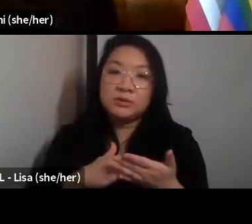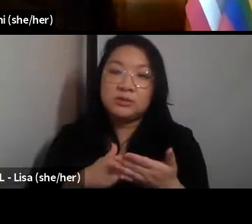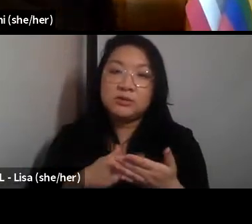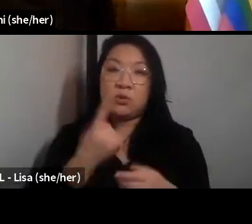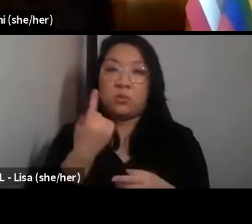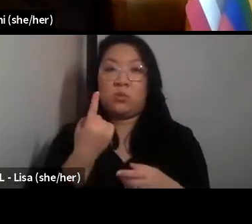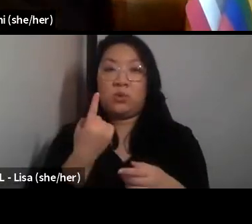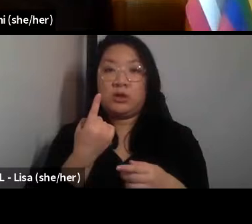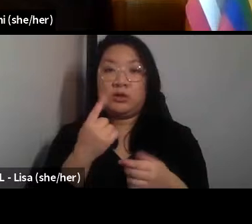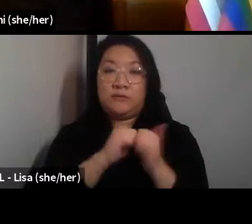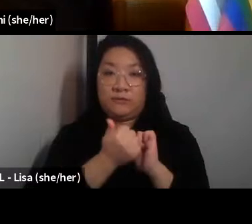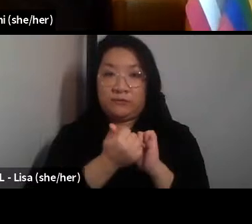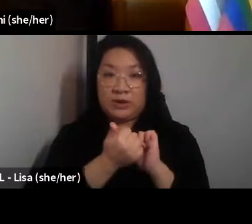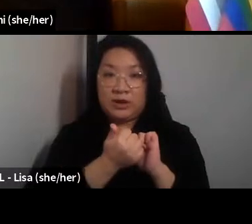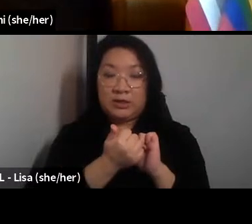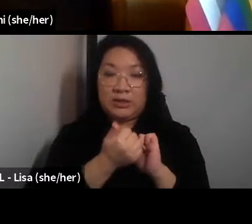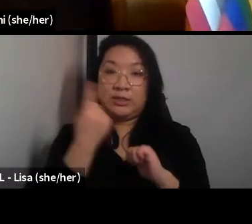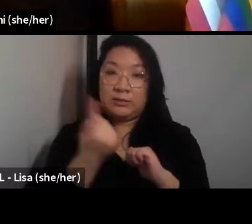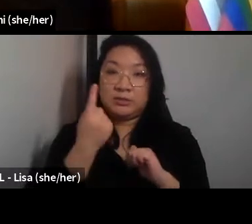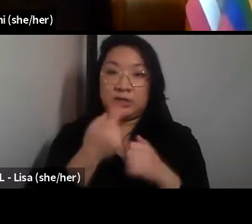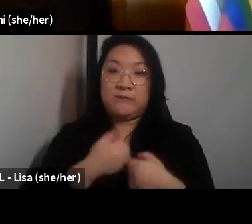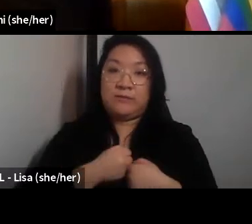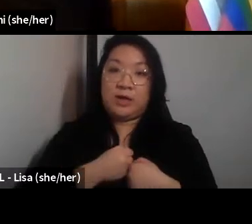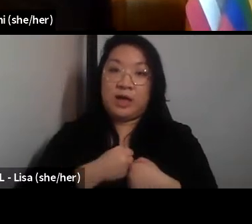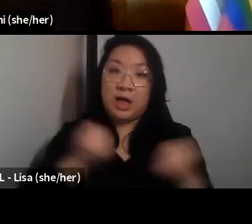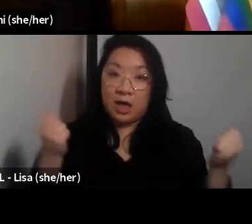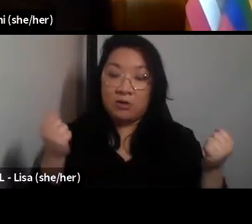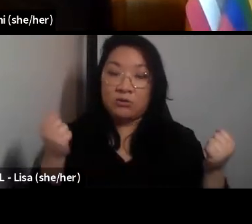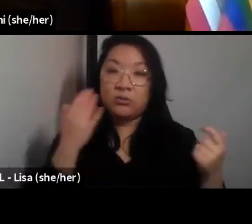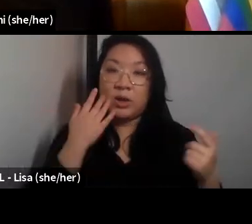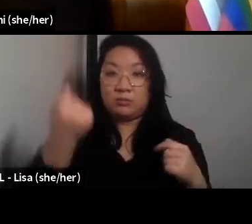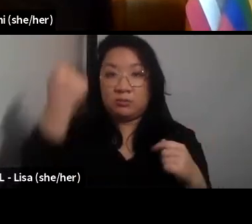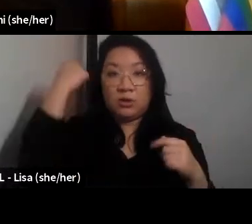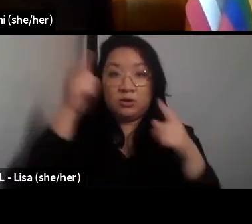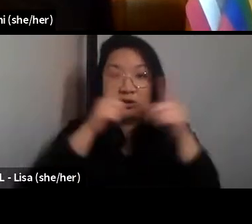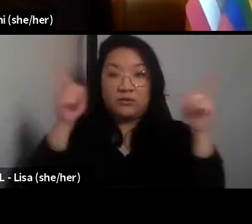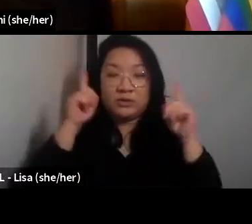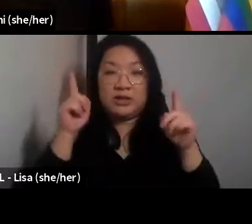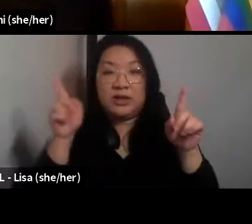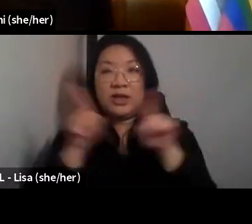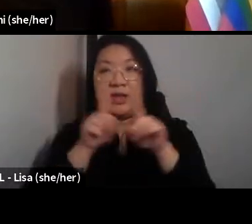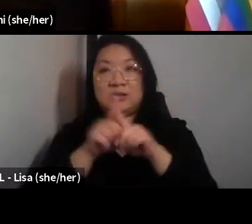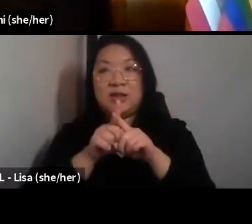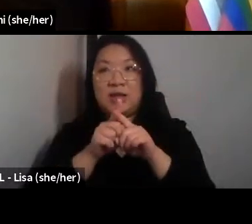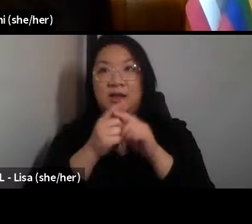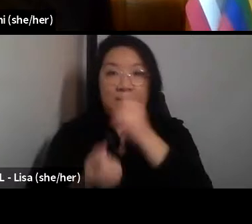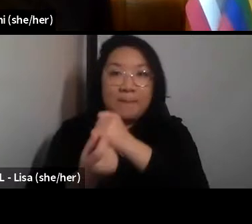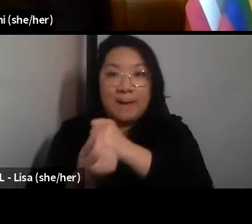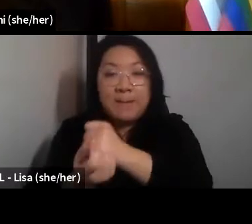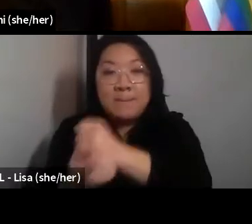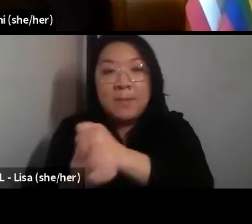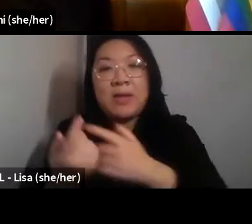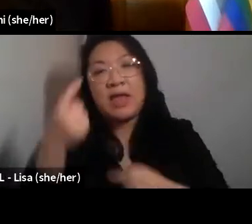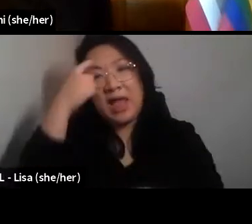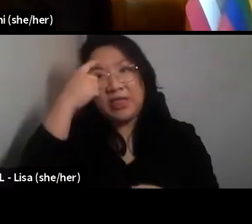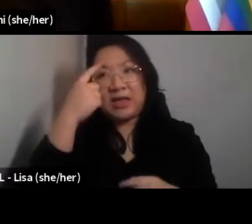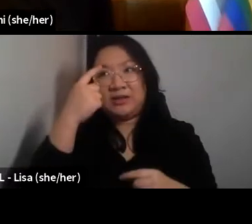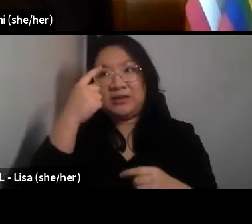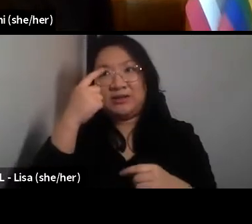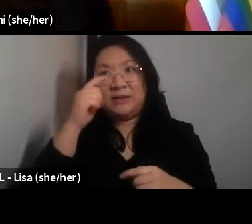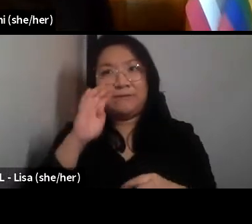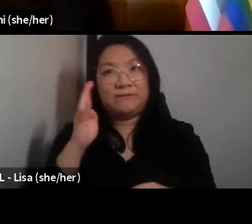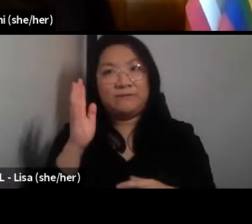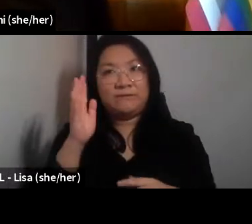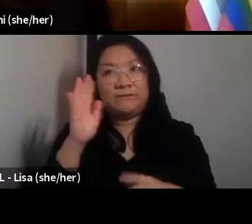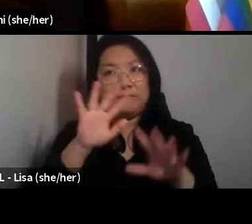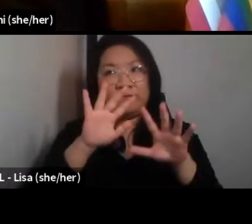at university came out as asexual, and then it was almost like a sort of a snowball thing of like, bam, bam. And then by the end of it, I think like four of us had sort